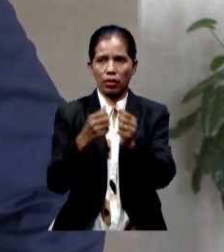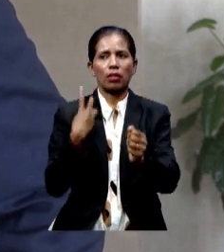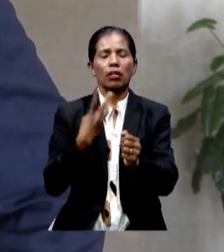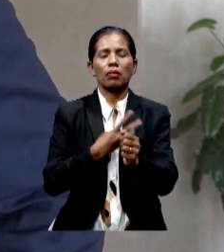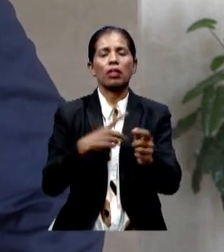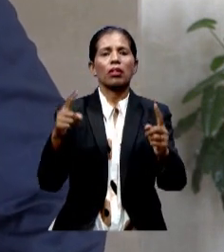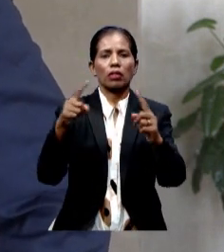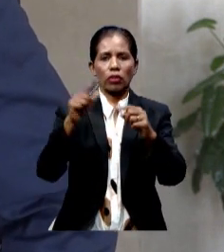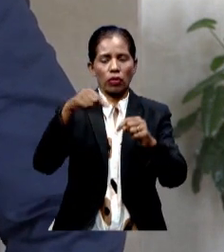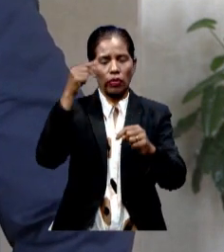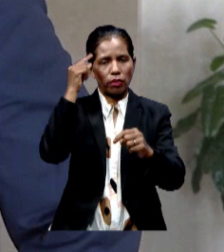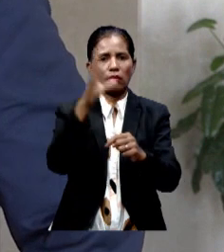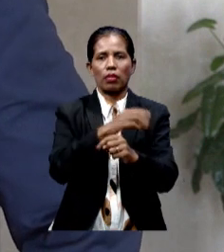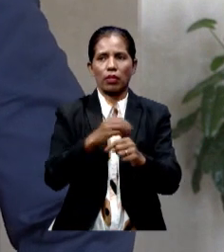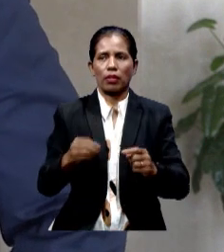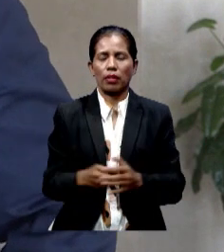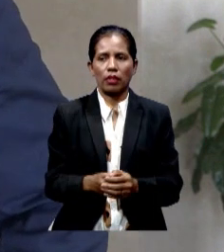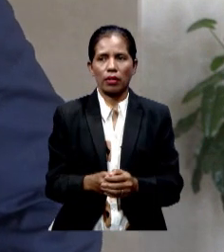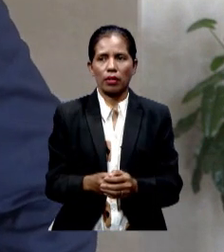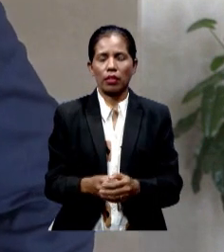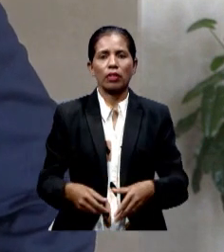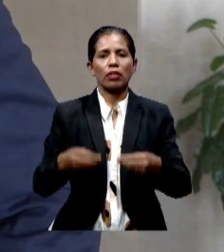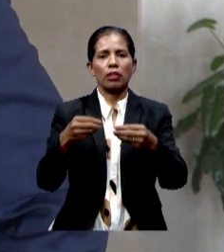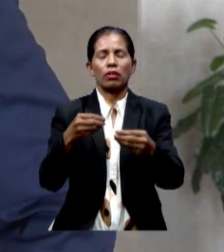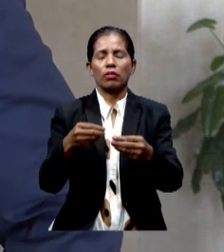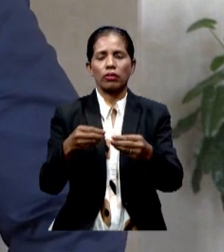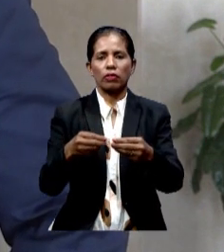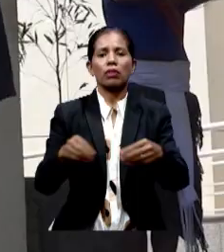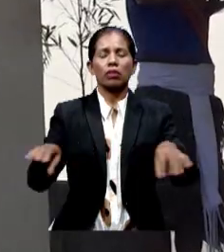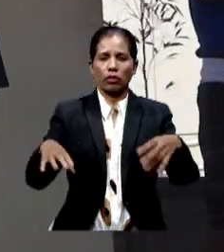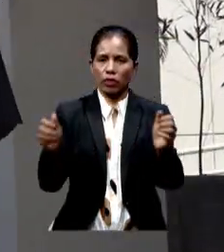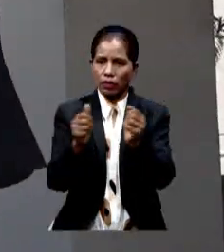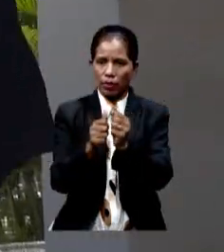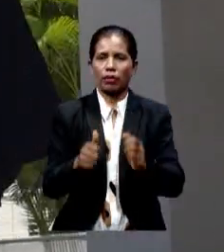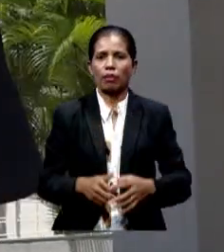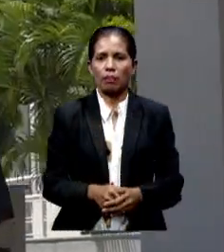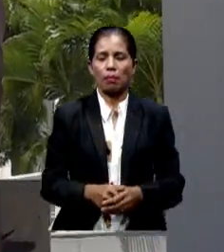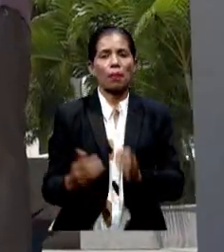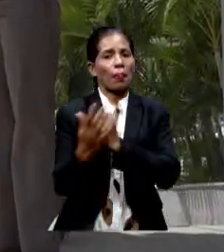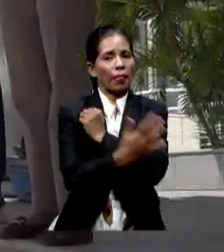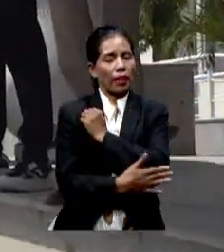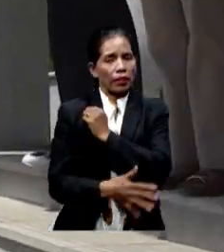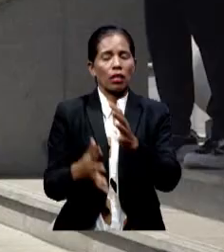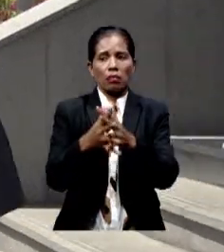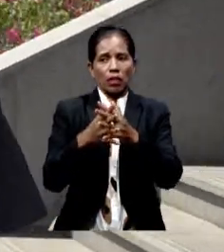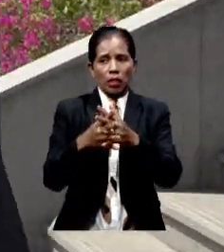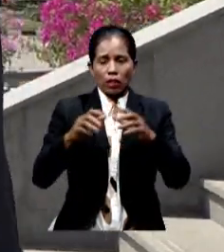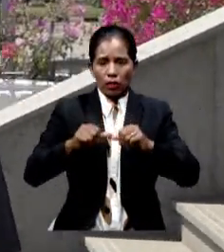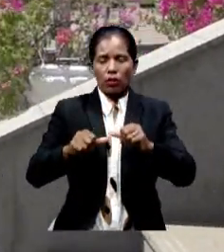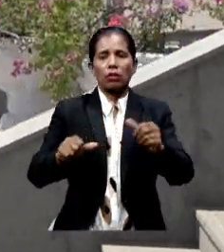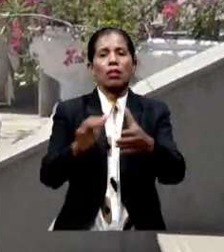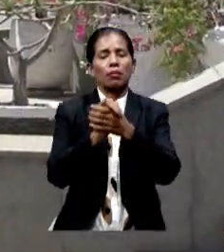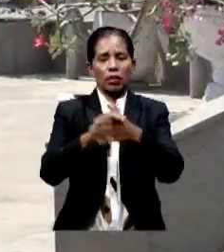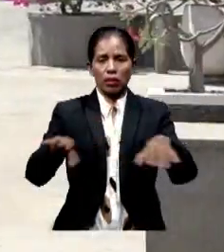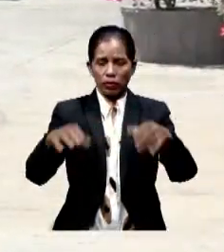governments. And the President and I believe thoroughly in our partnership and cooperation. Nasaun Amerika se continua hameting Kooperesaun